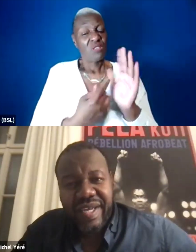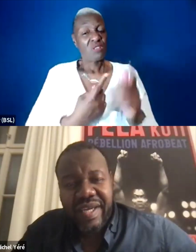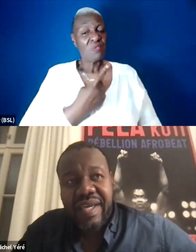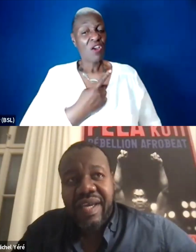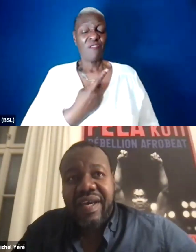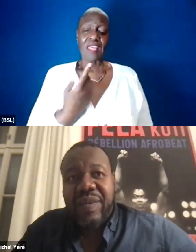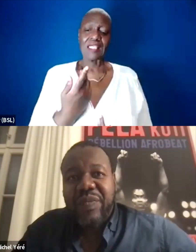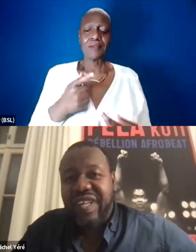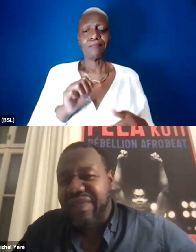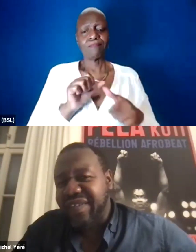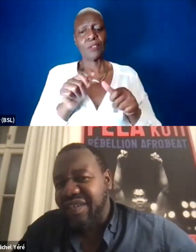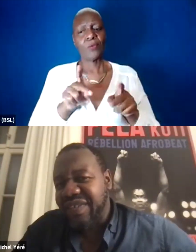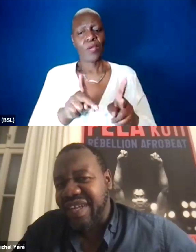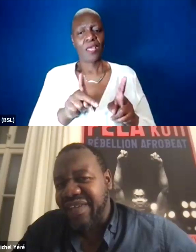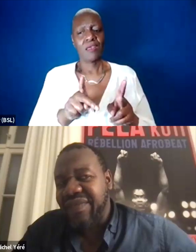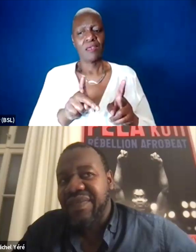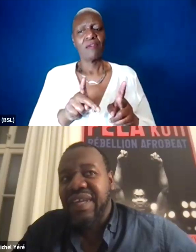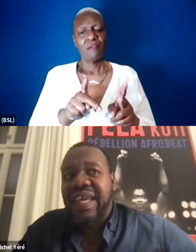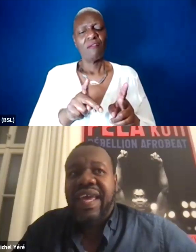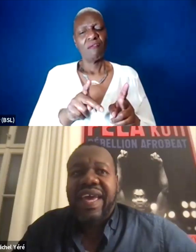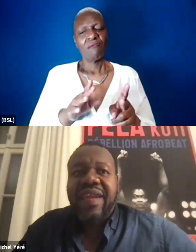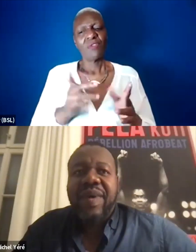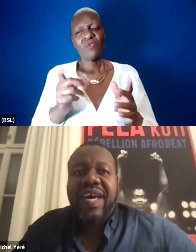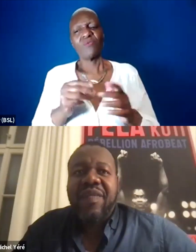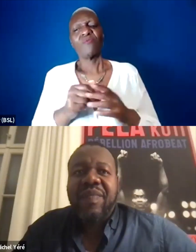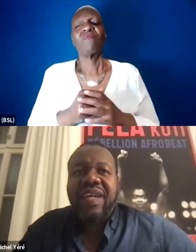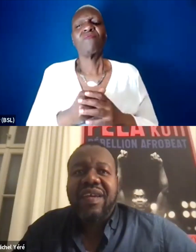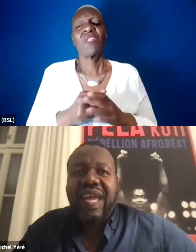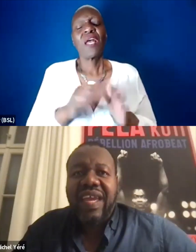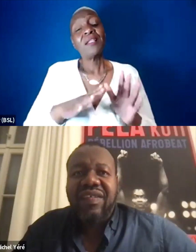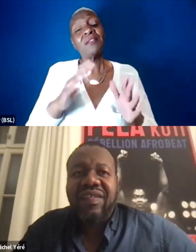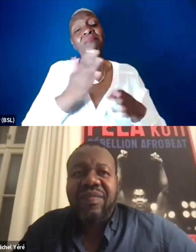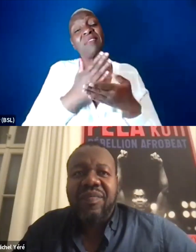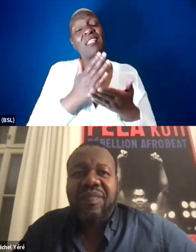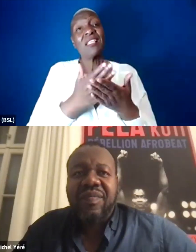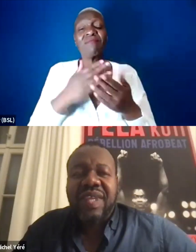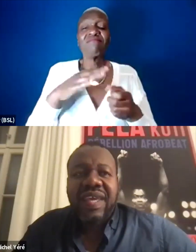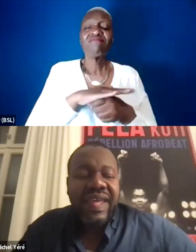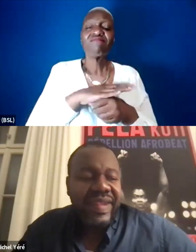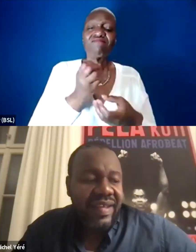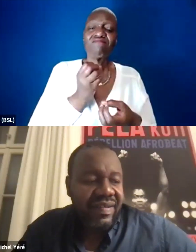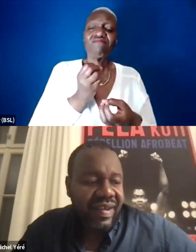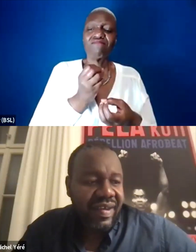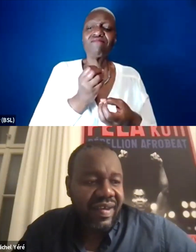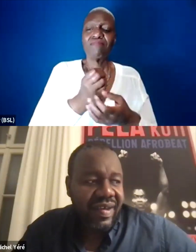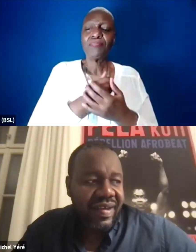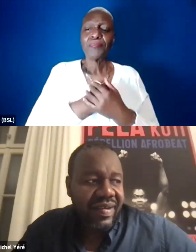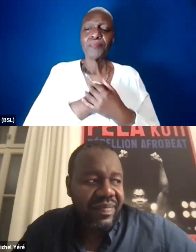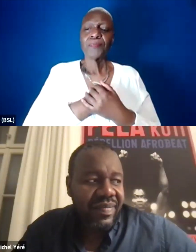in a way, by presenting facets of his life, and by making a case